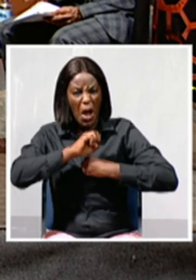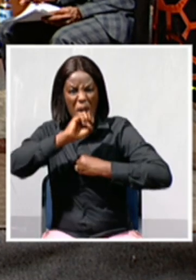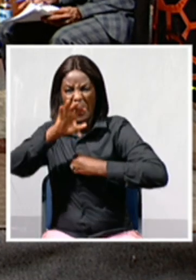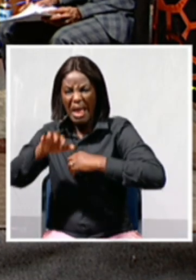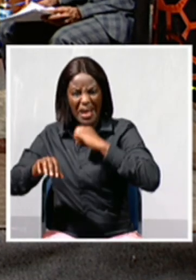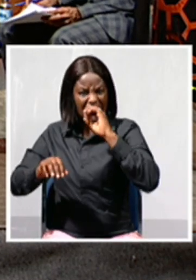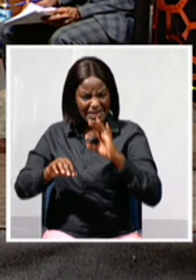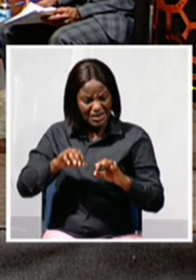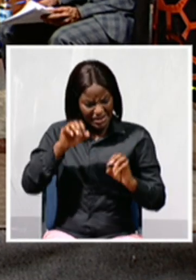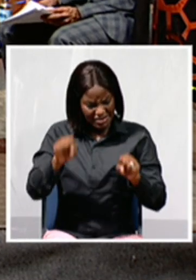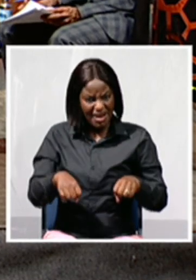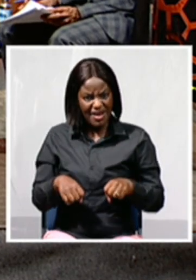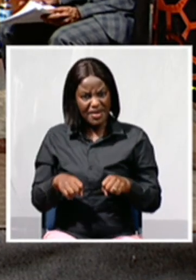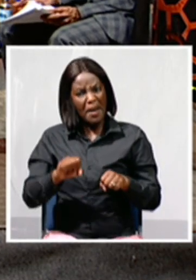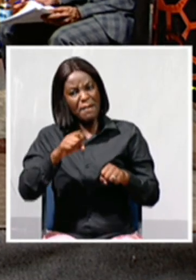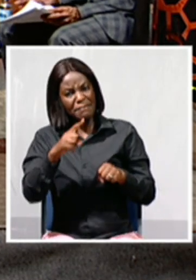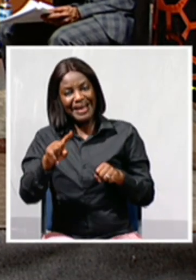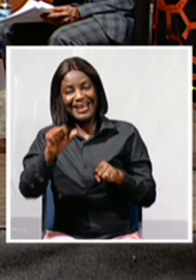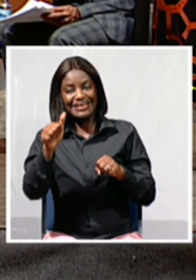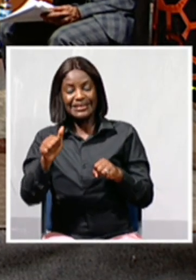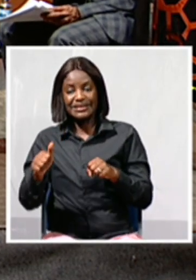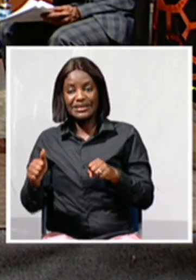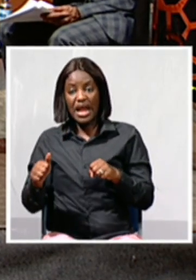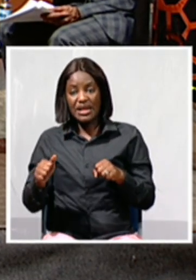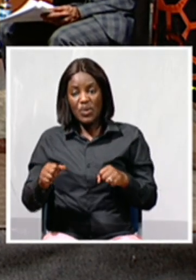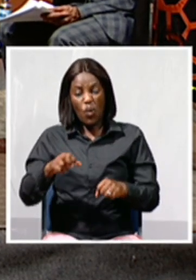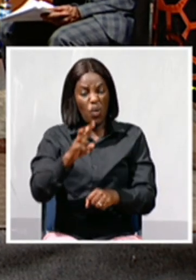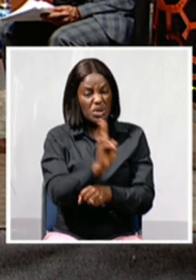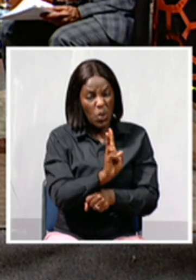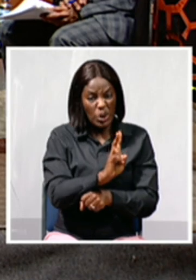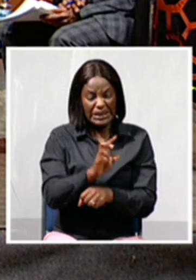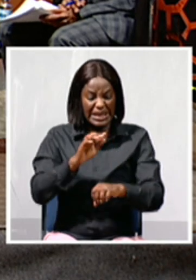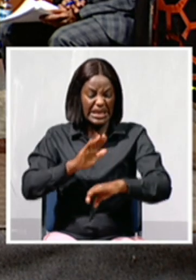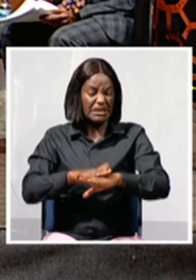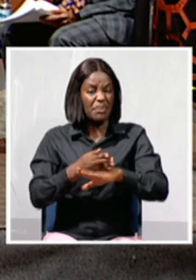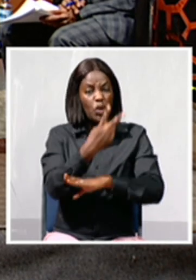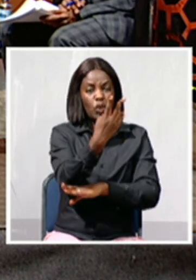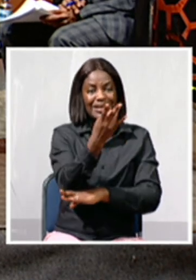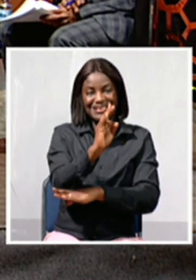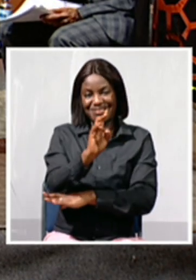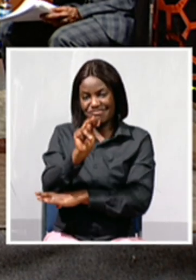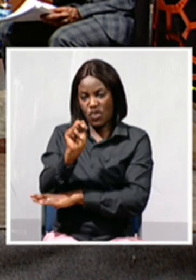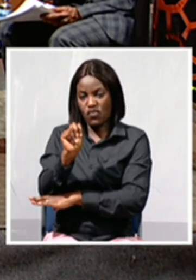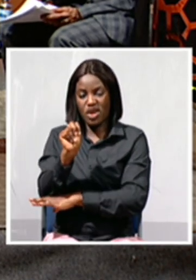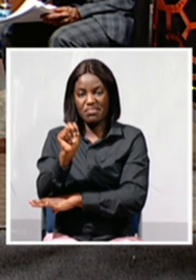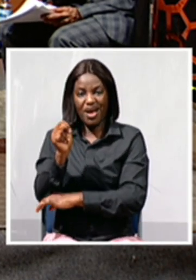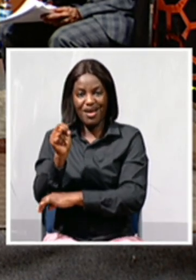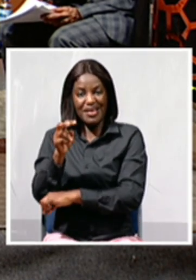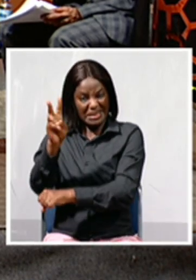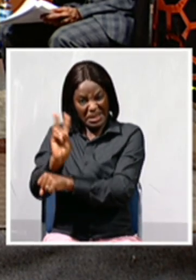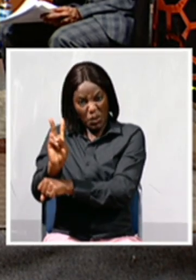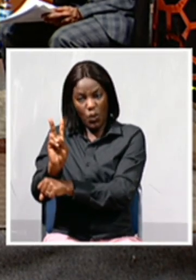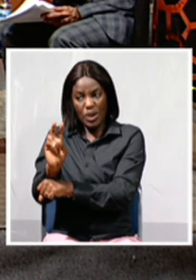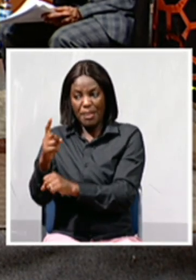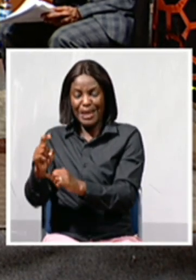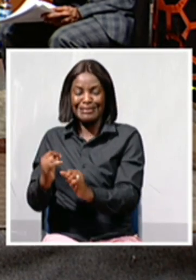people in fact are, but it's something else to wake up on a public holiday, which the 27th of November will be, to go and stand in the queue possibly